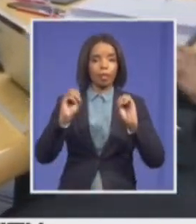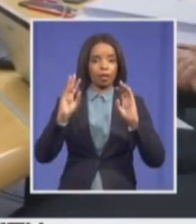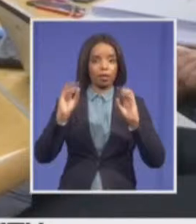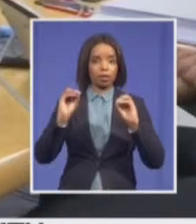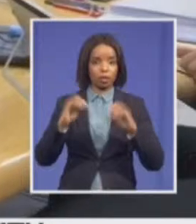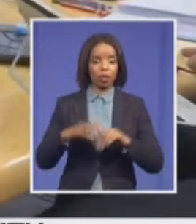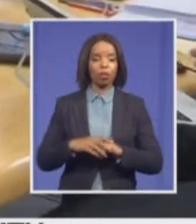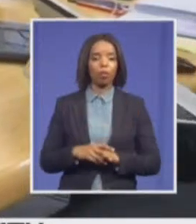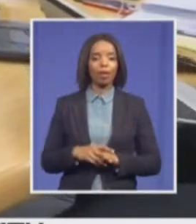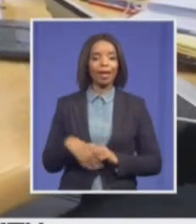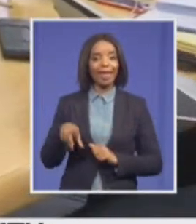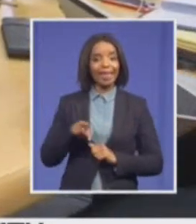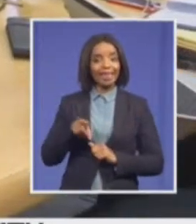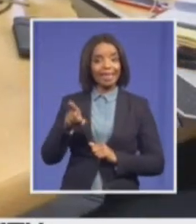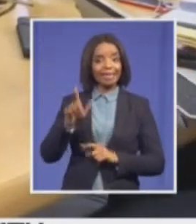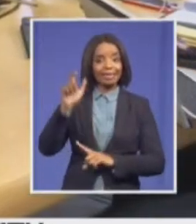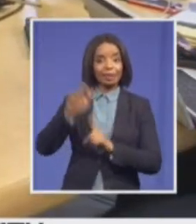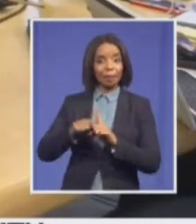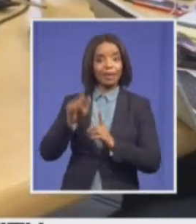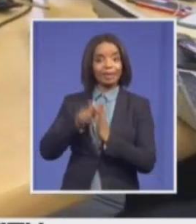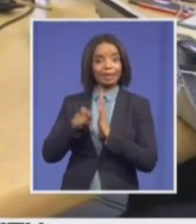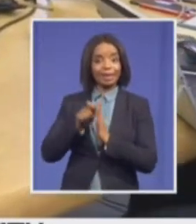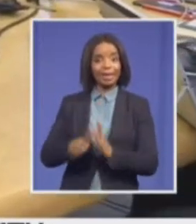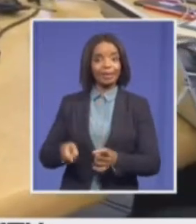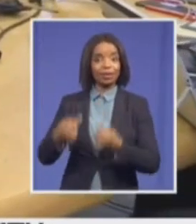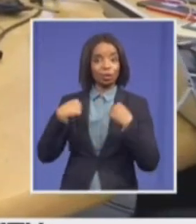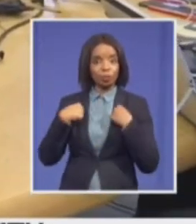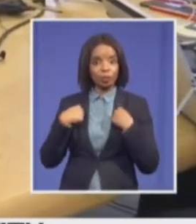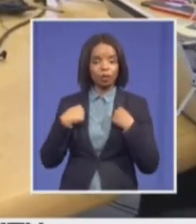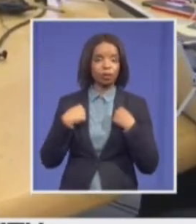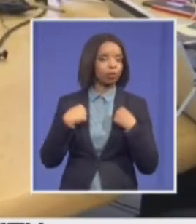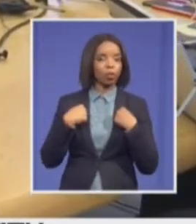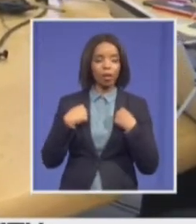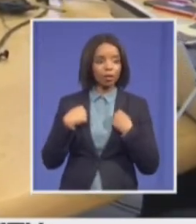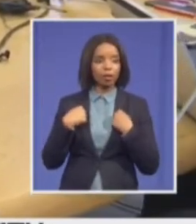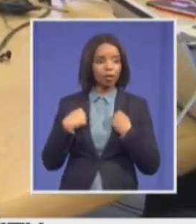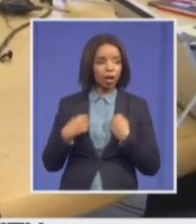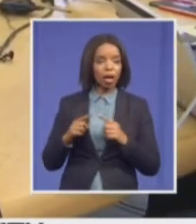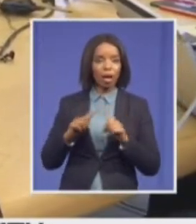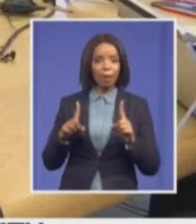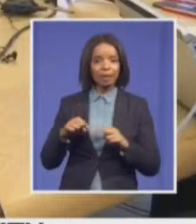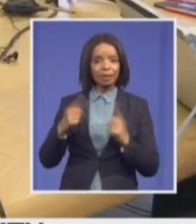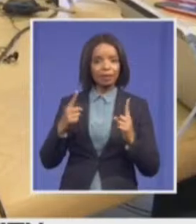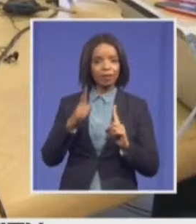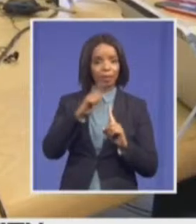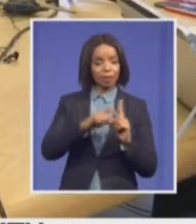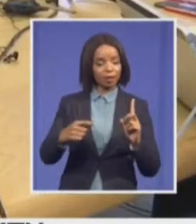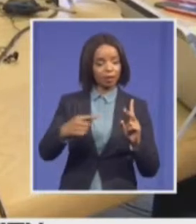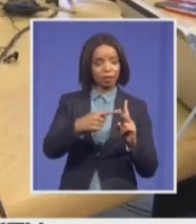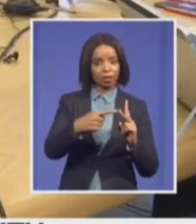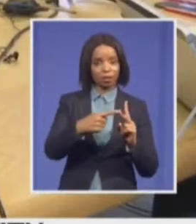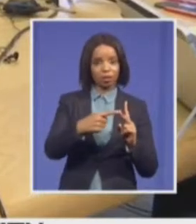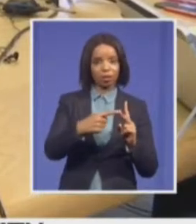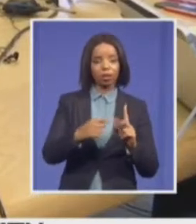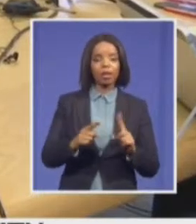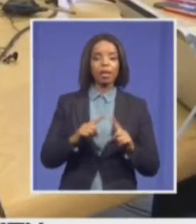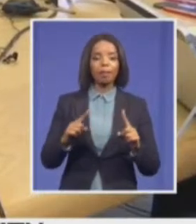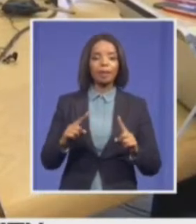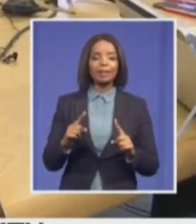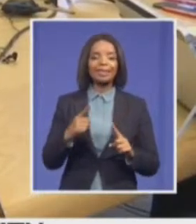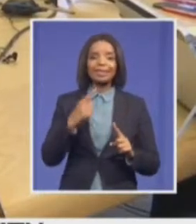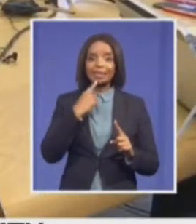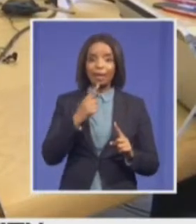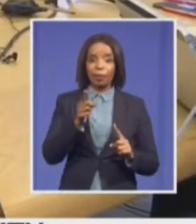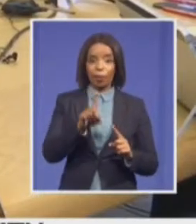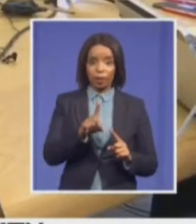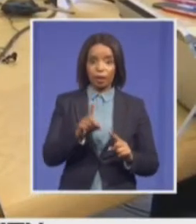to Miss Julie. I hope this finds you well. It has come to our attention that the